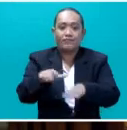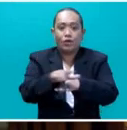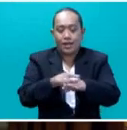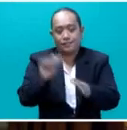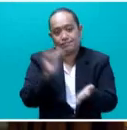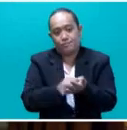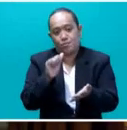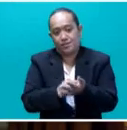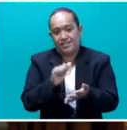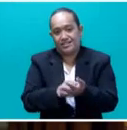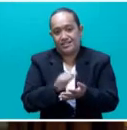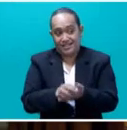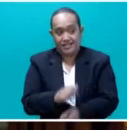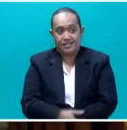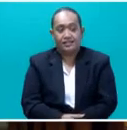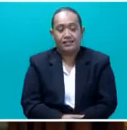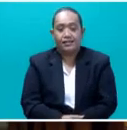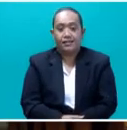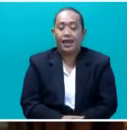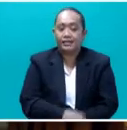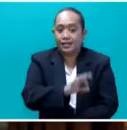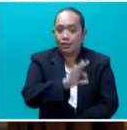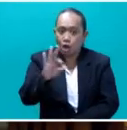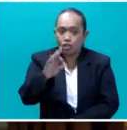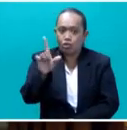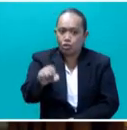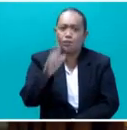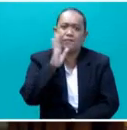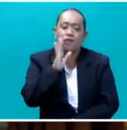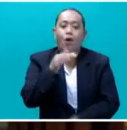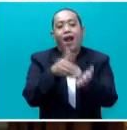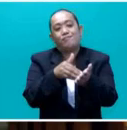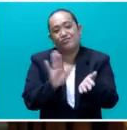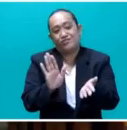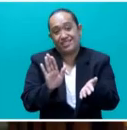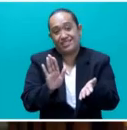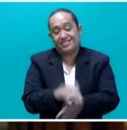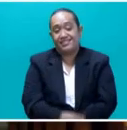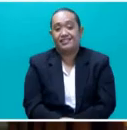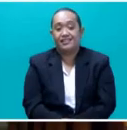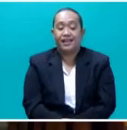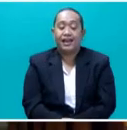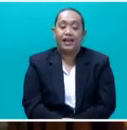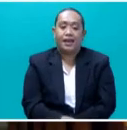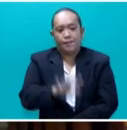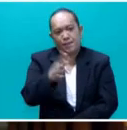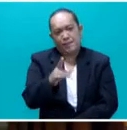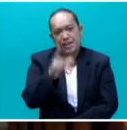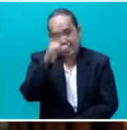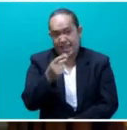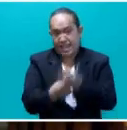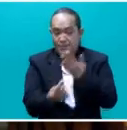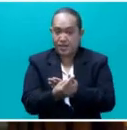not undertaken before development approval is granted. This will deter any negative impacts on the environment and people